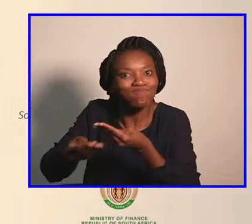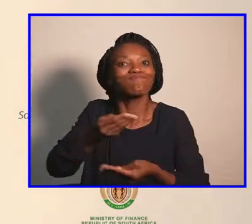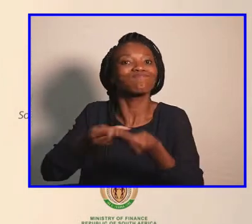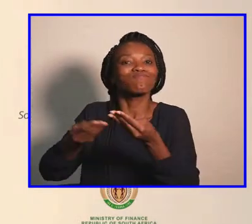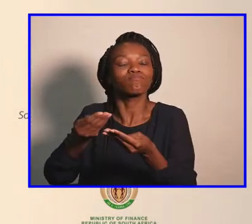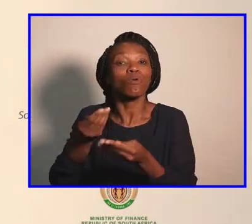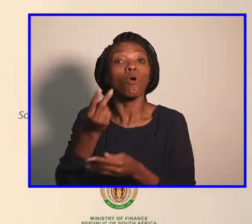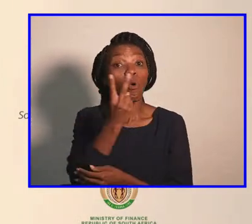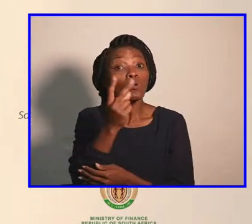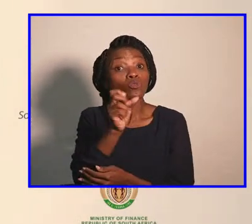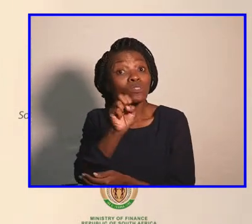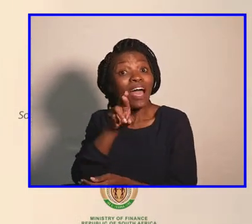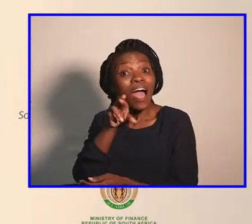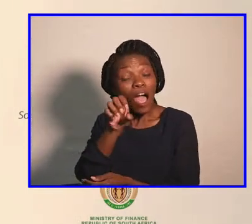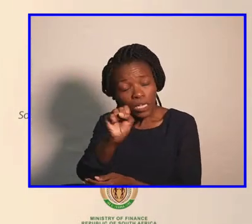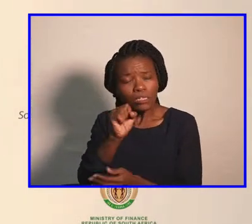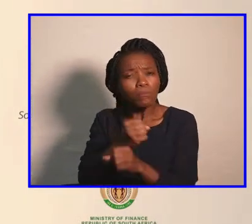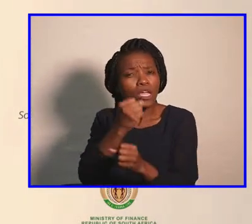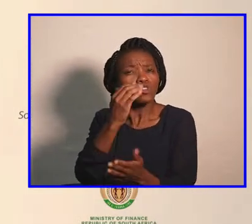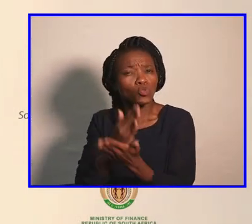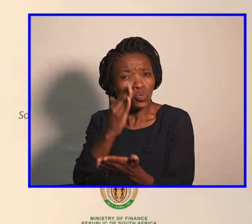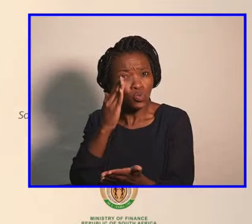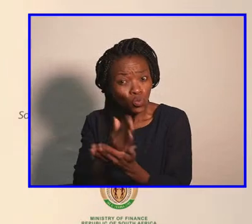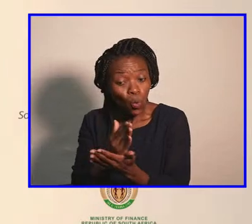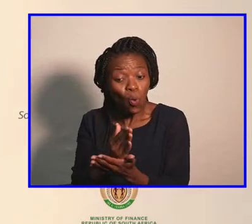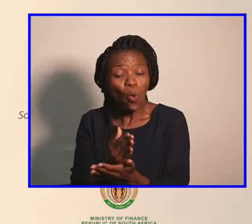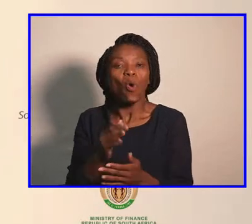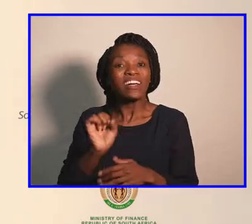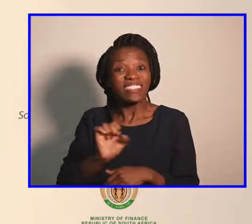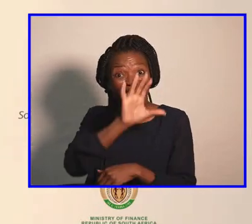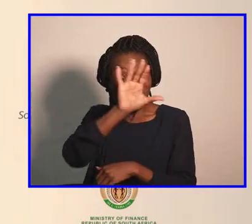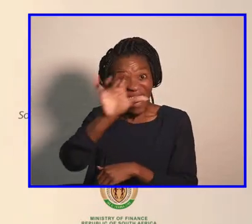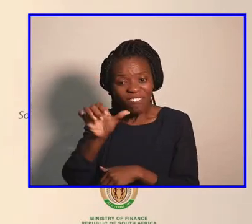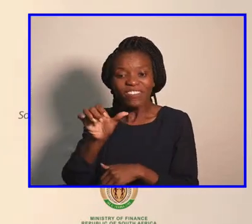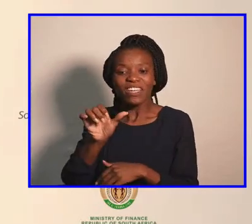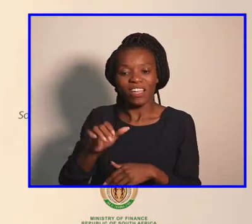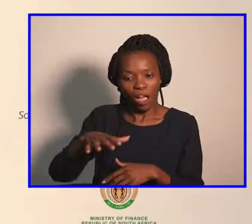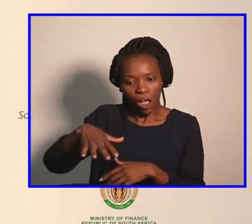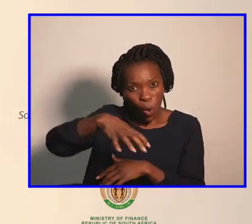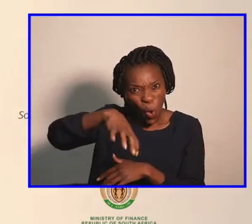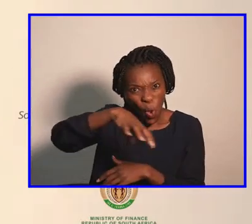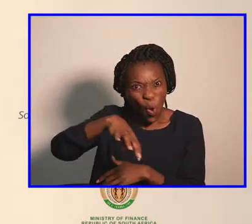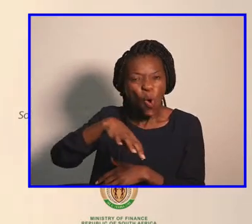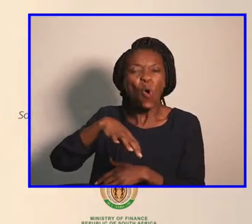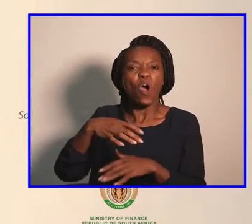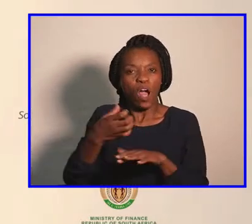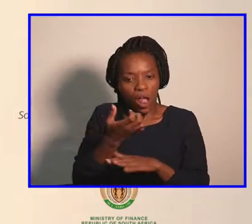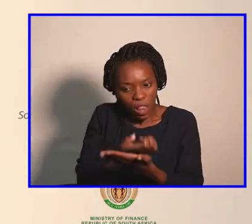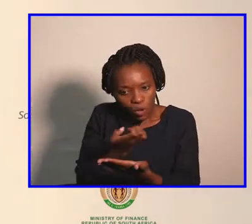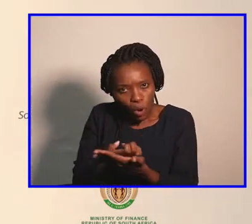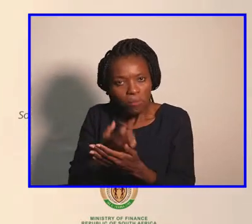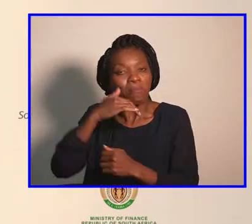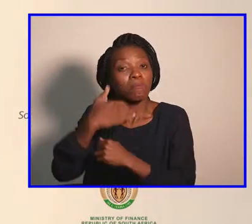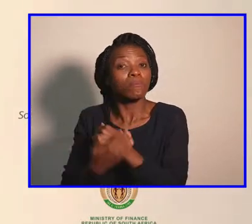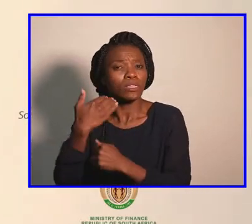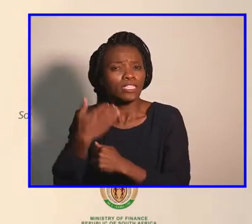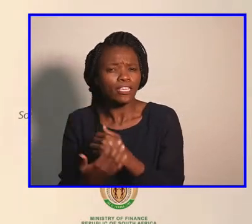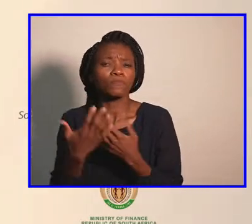the integrity of the domestic economy. The founding of the Revenue Service